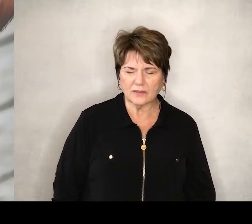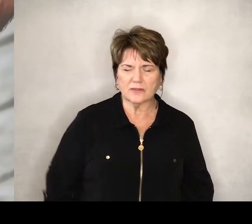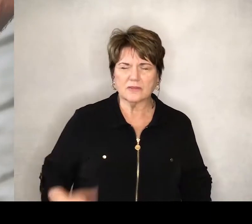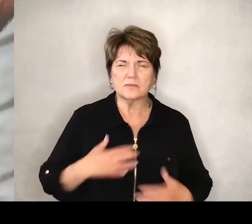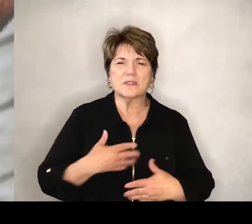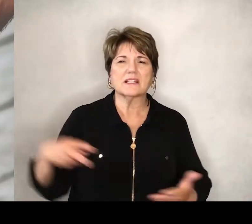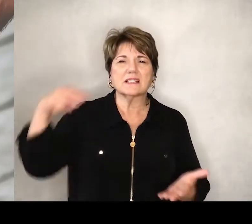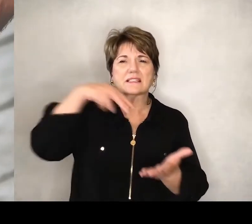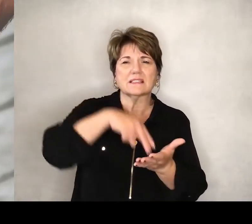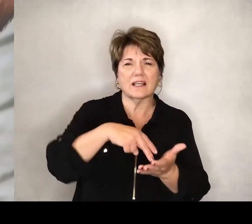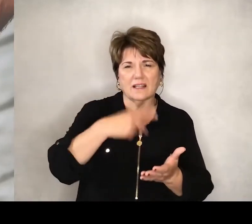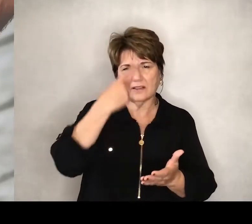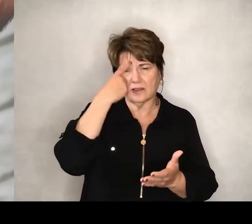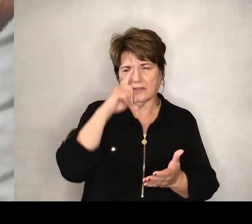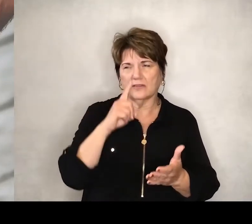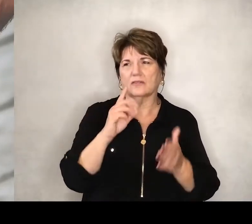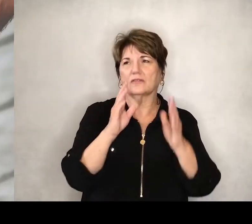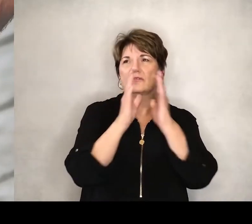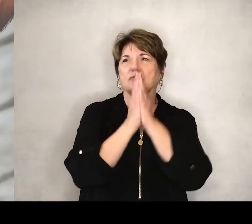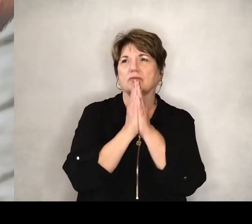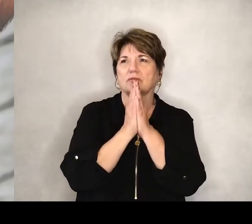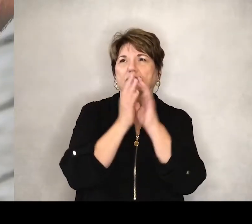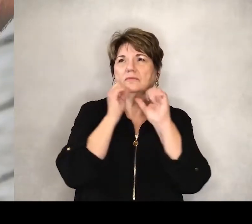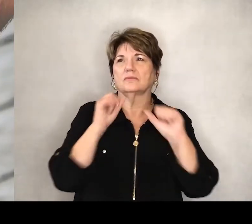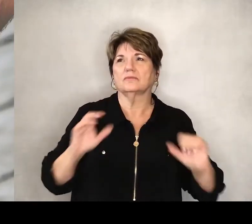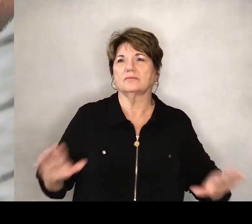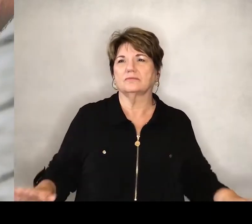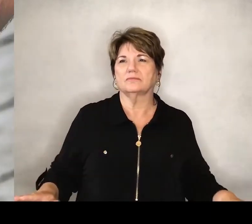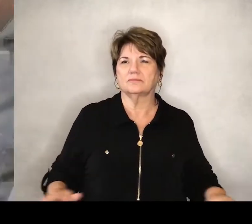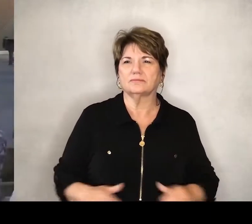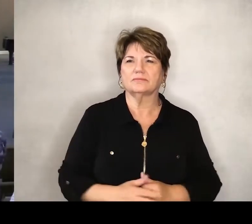Please stand for the doxology.